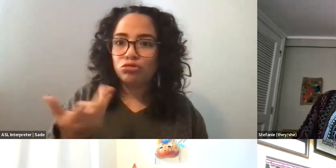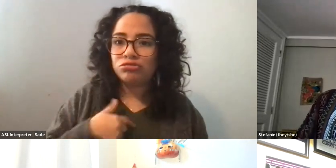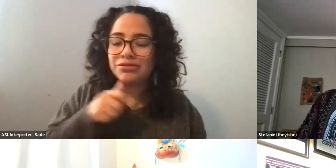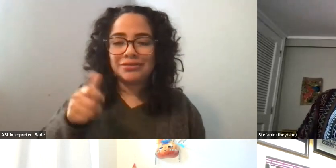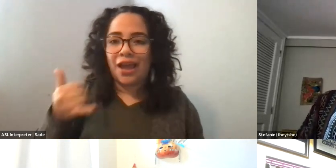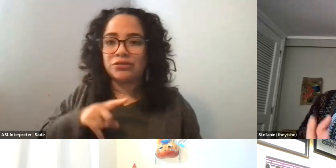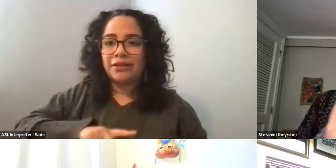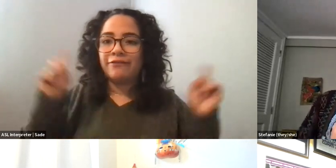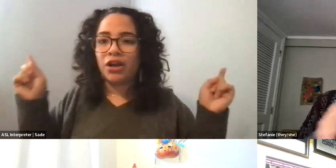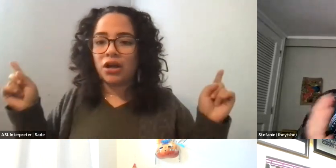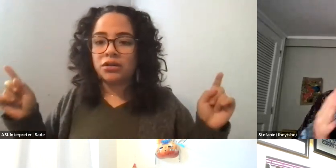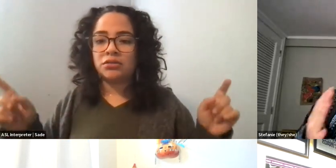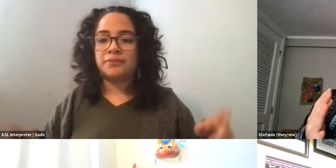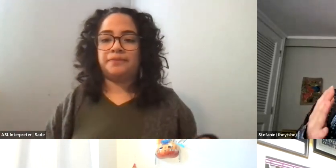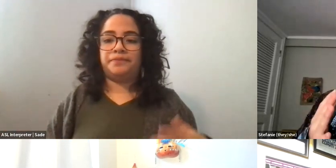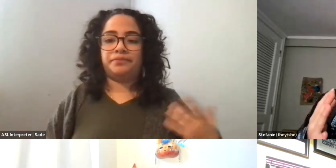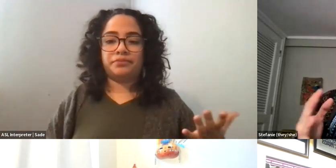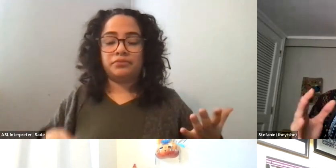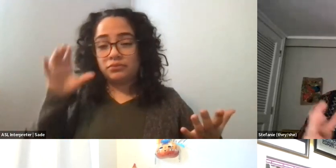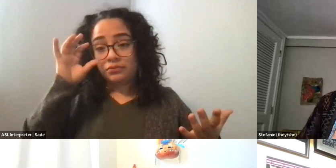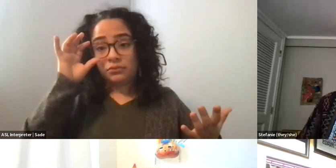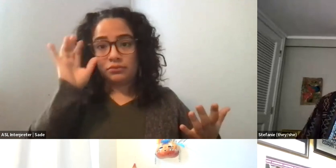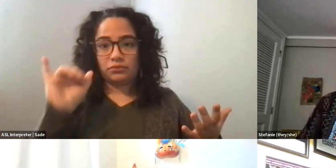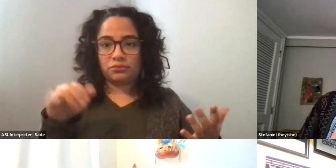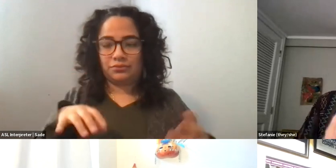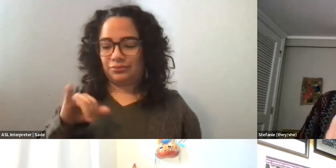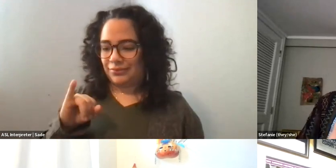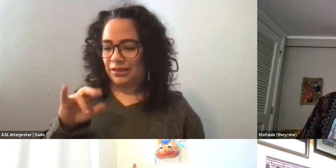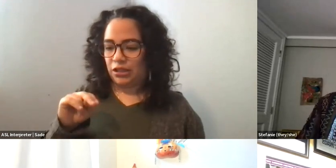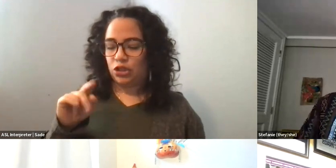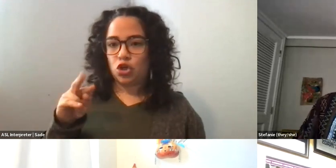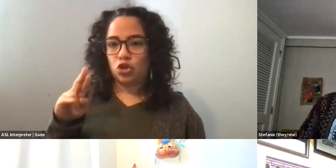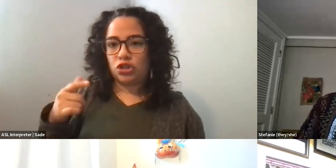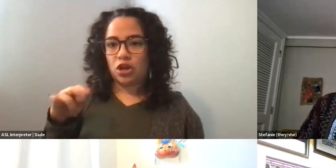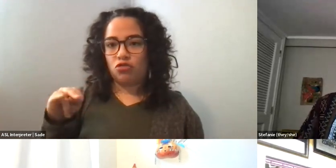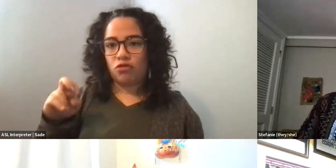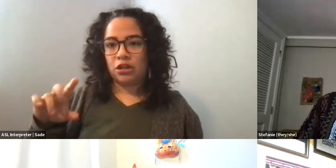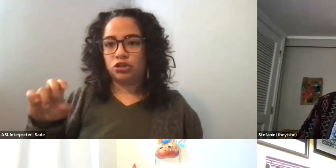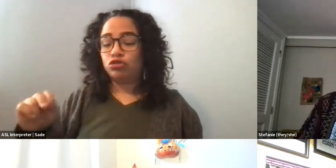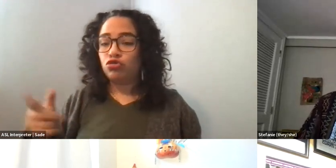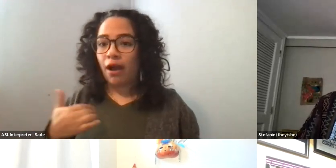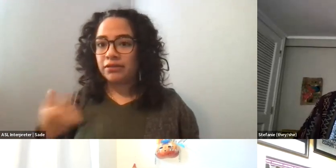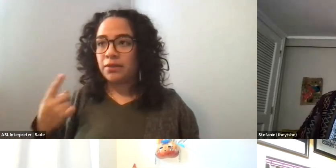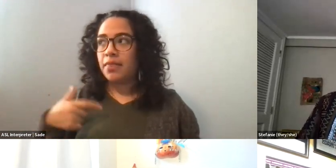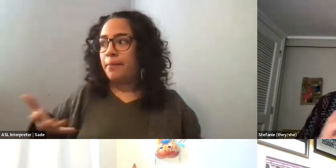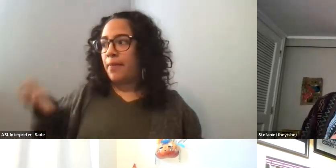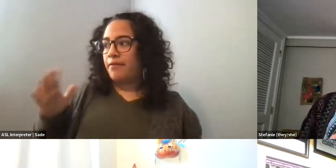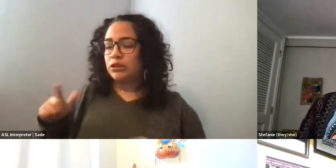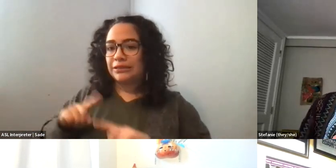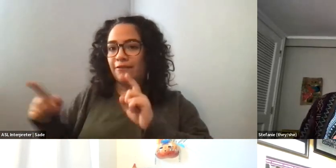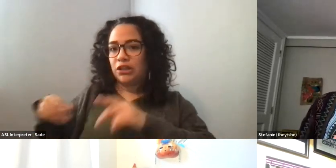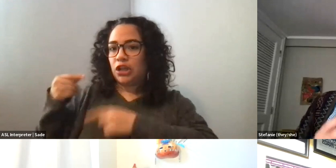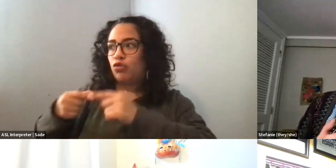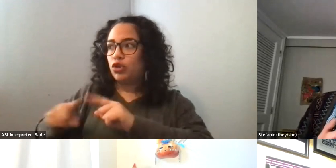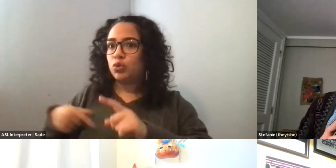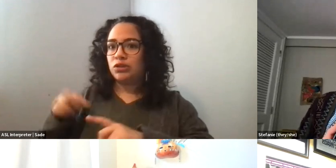the, you know, and this is another thing intergenerationally, like, you have things that were really radical for a different generation that are